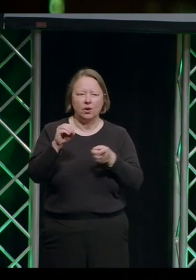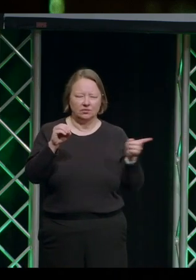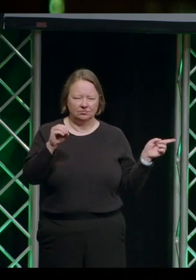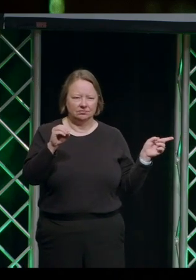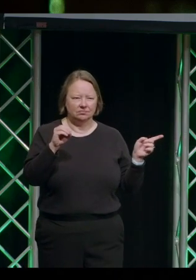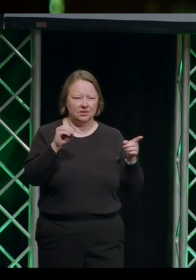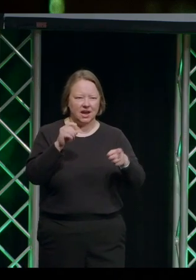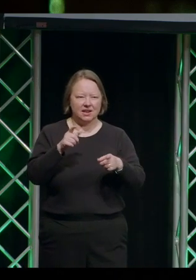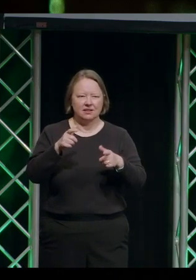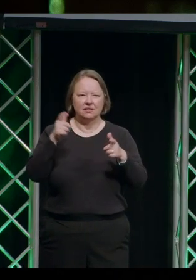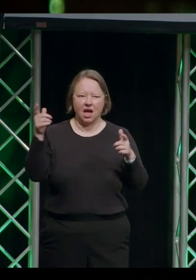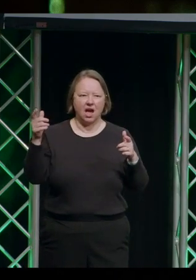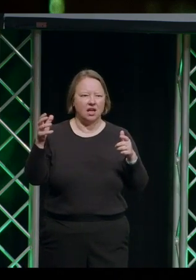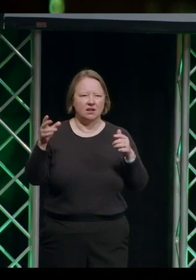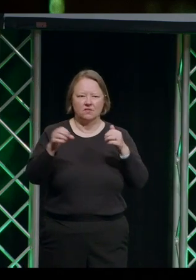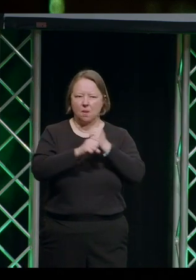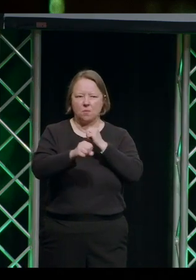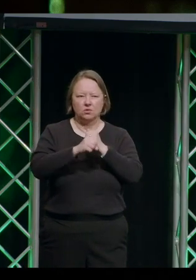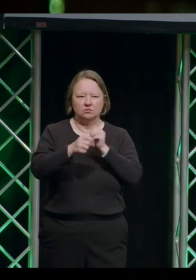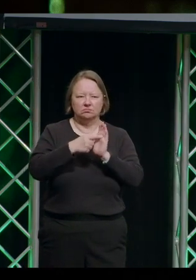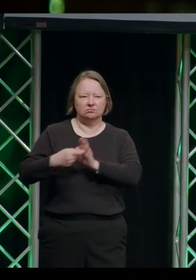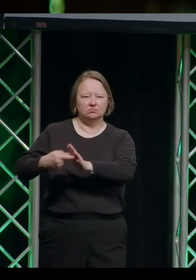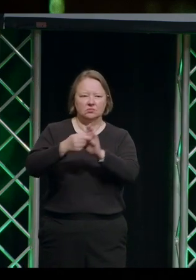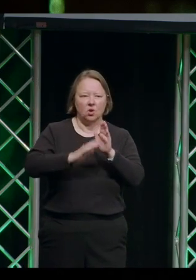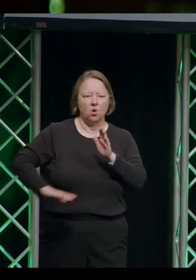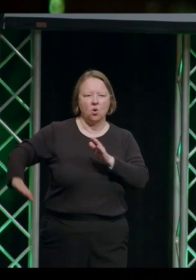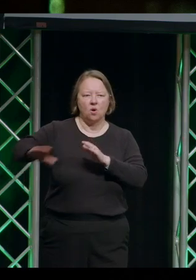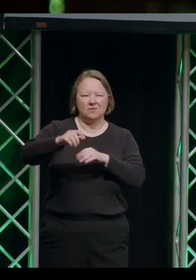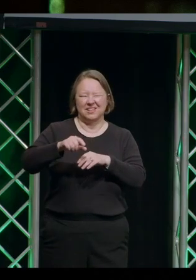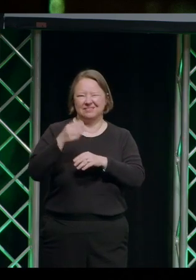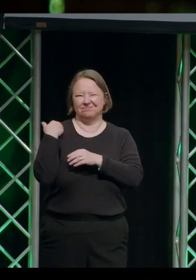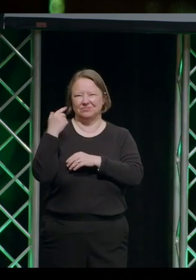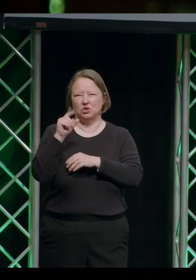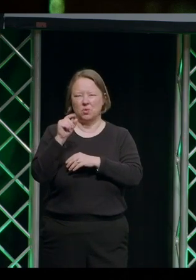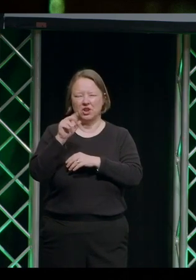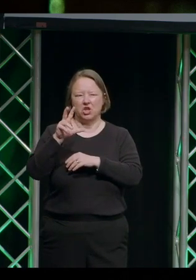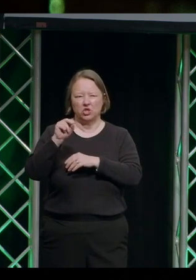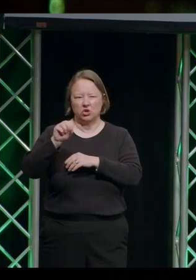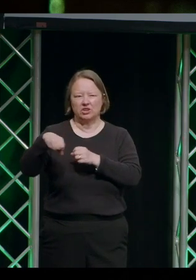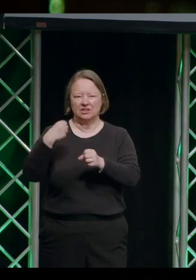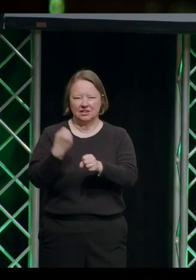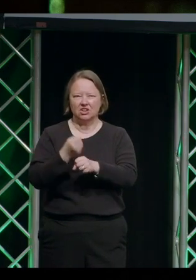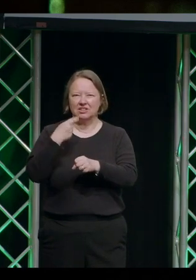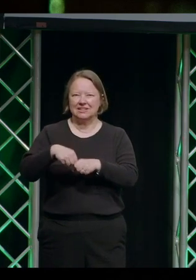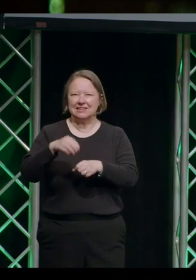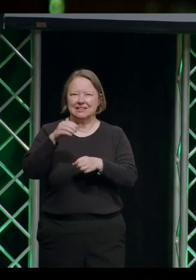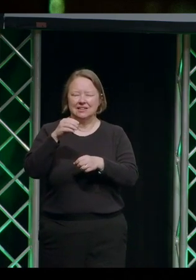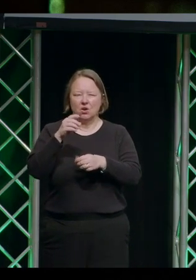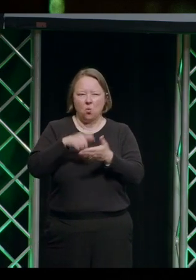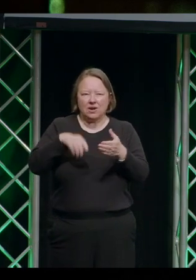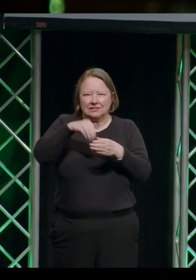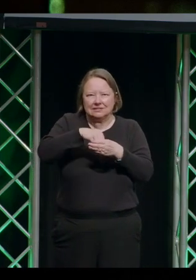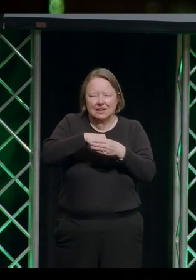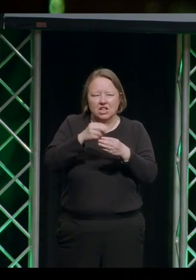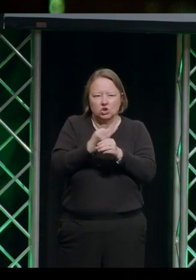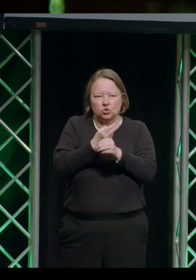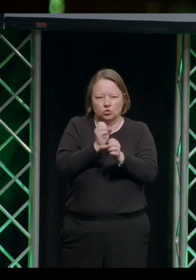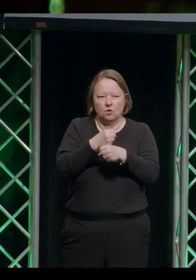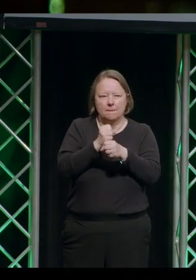a big commercial operation all over, you know, the last 30, 40 years. Mm-hmm. The ingredient they use to